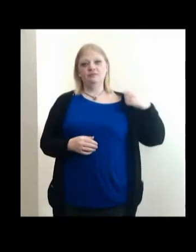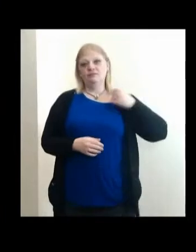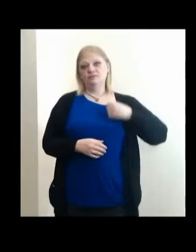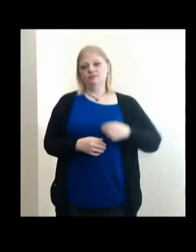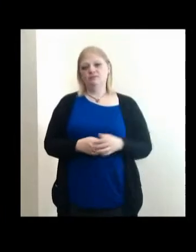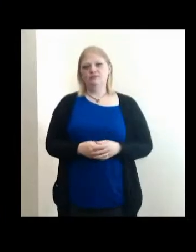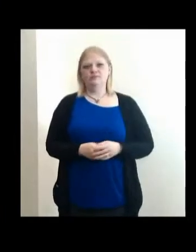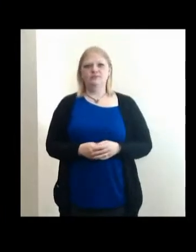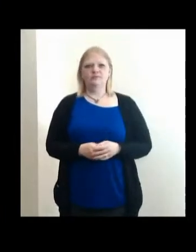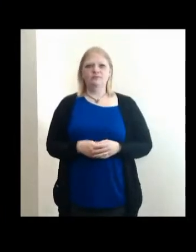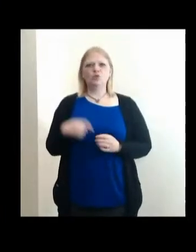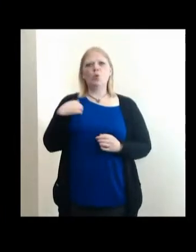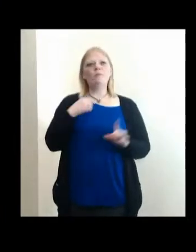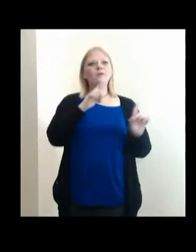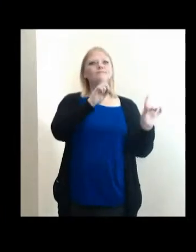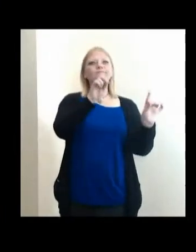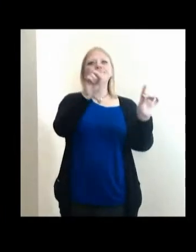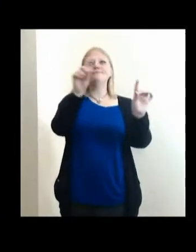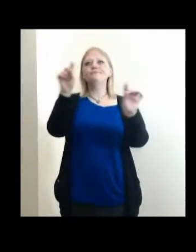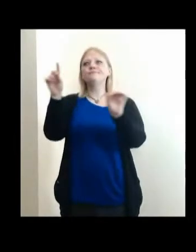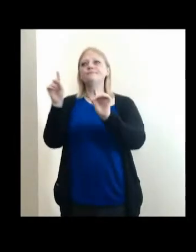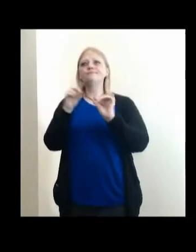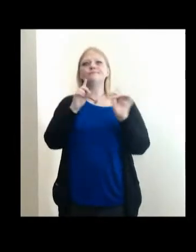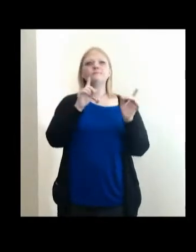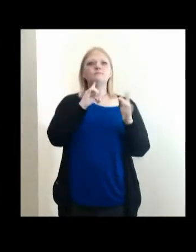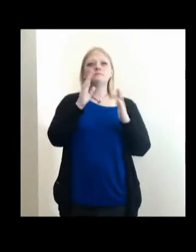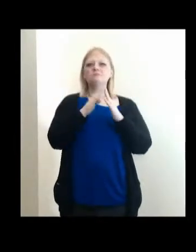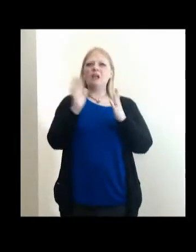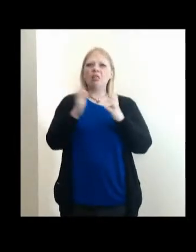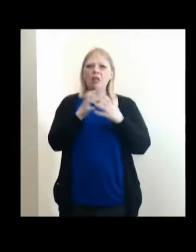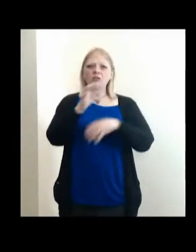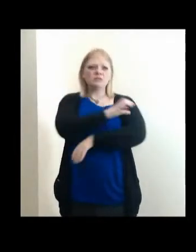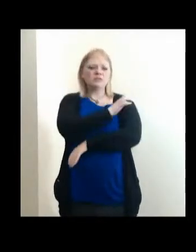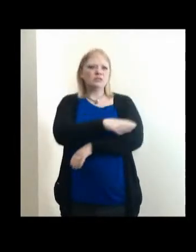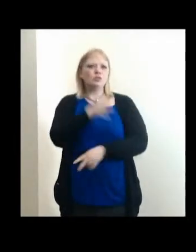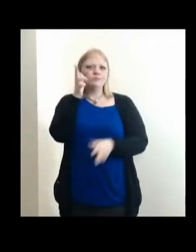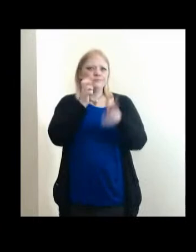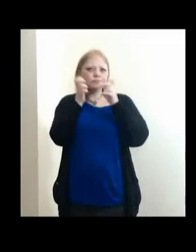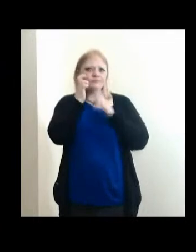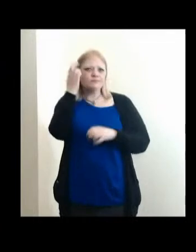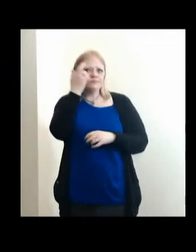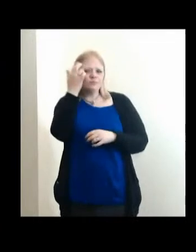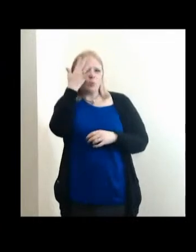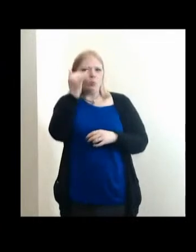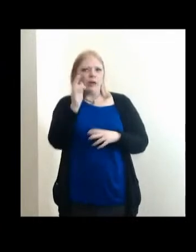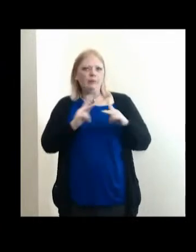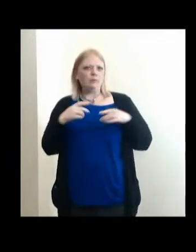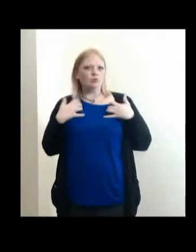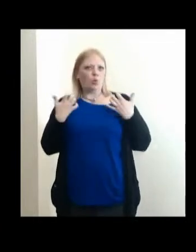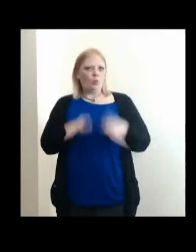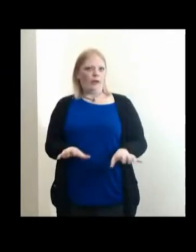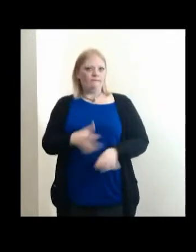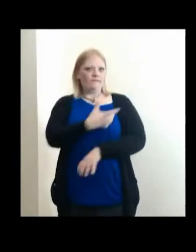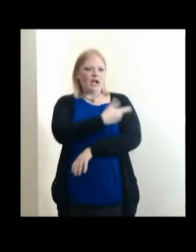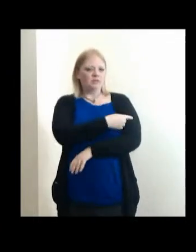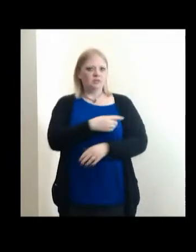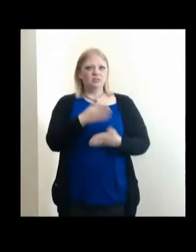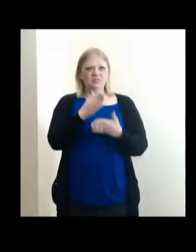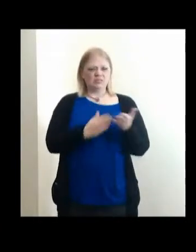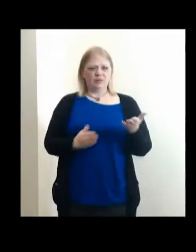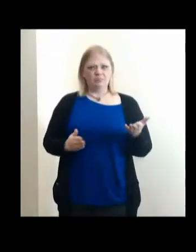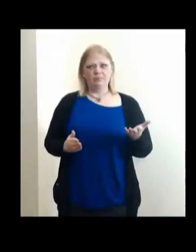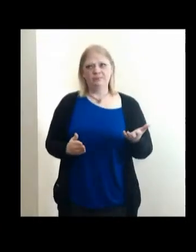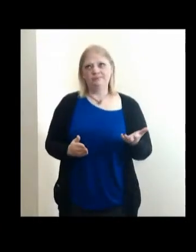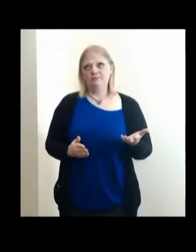I've been going around town a lot to clinics and other places and hearing reasons why people don't want to be vaccinated, and some of them are